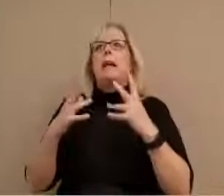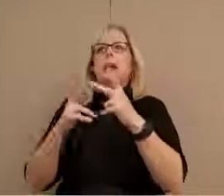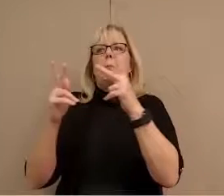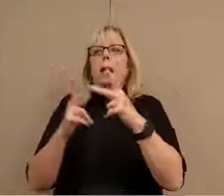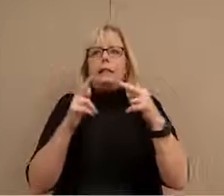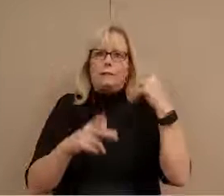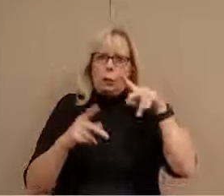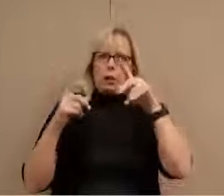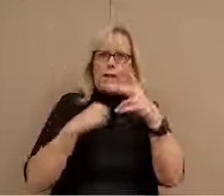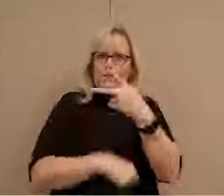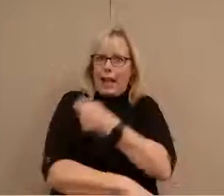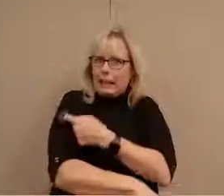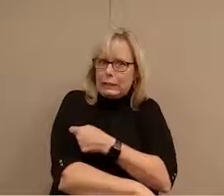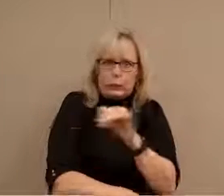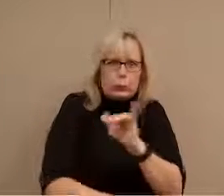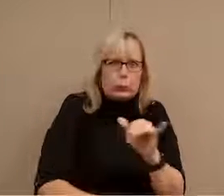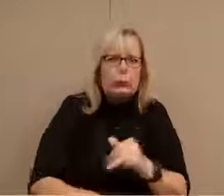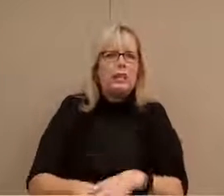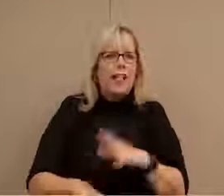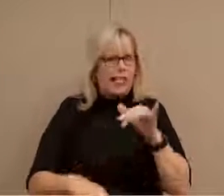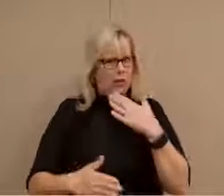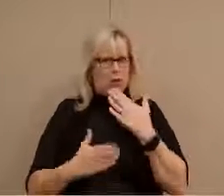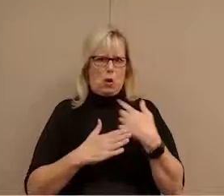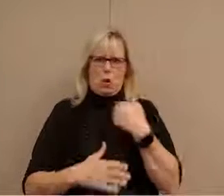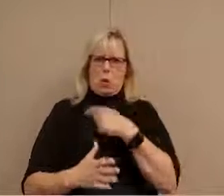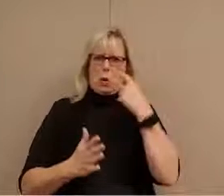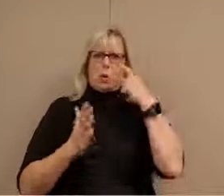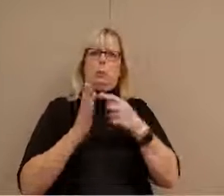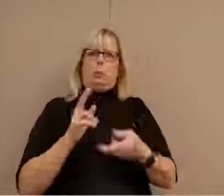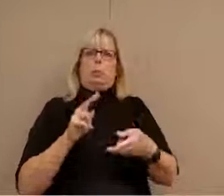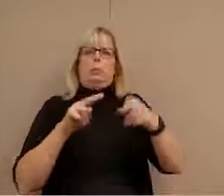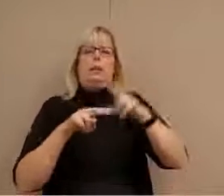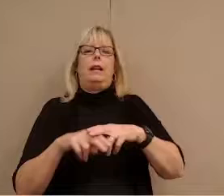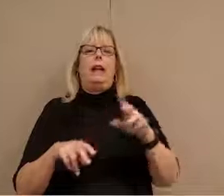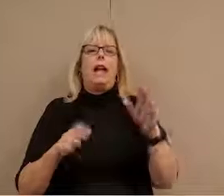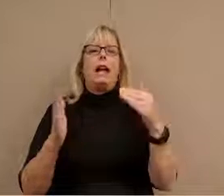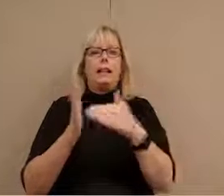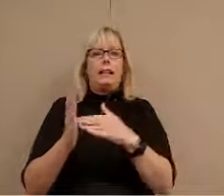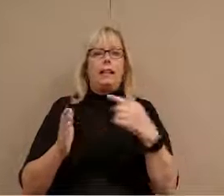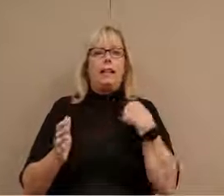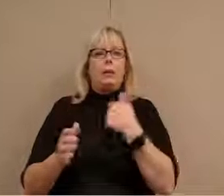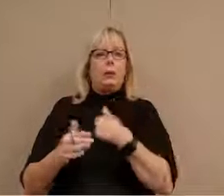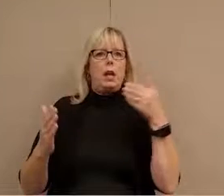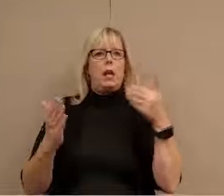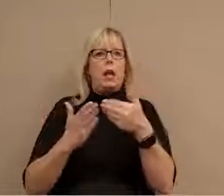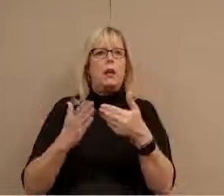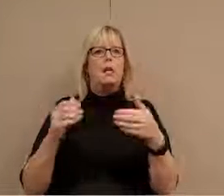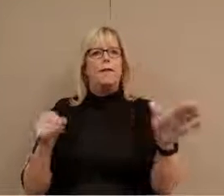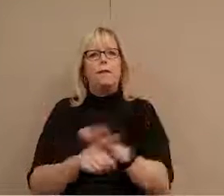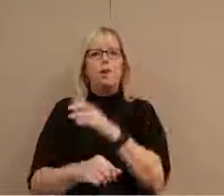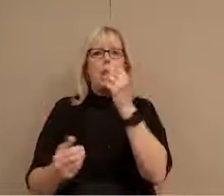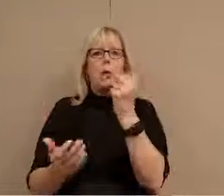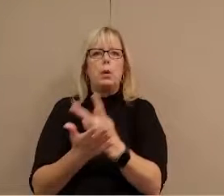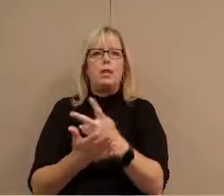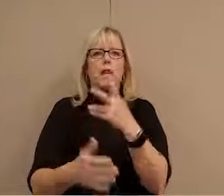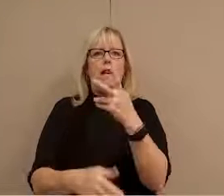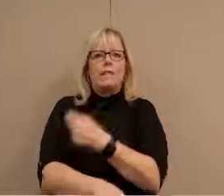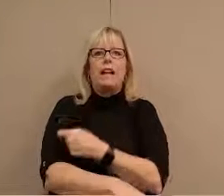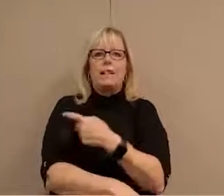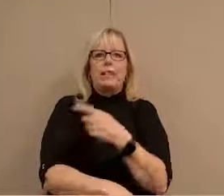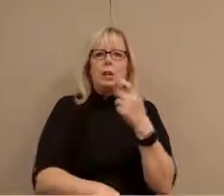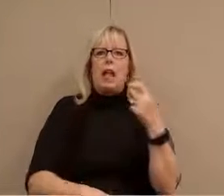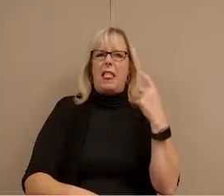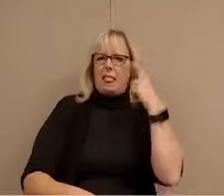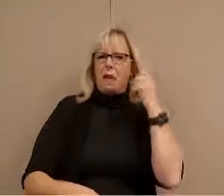in our community. And it's good that we are seeing an uptick. And again, as we move closer to the full approval of the vaccine, I think we'll see an